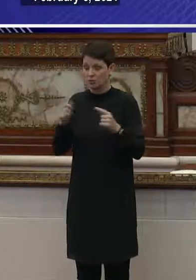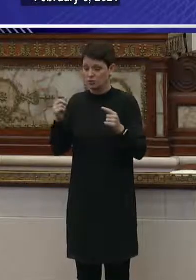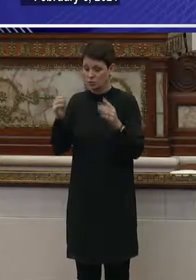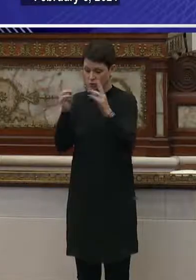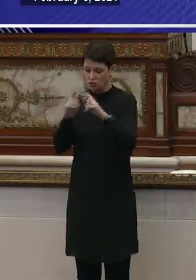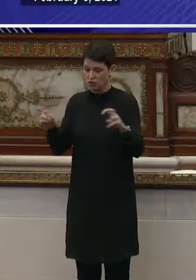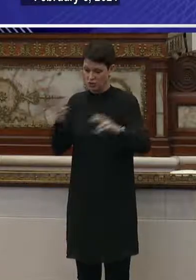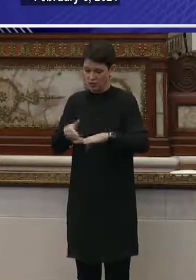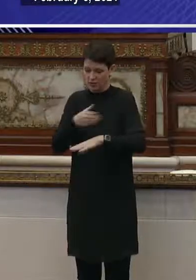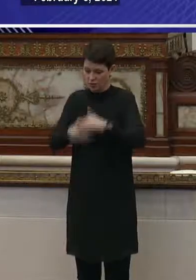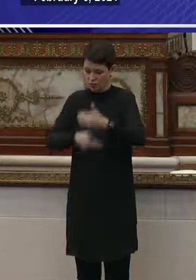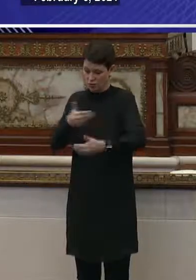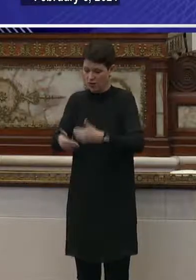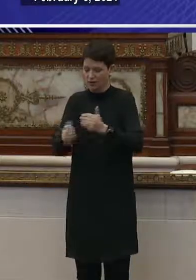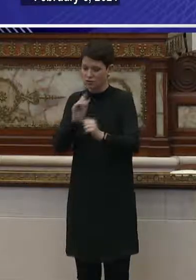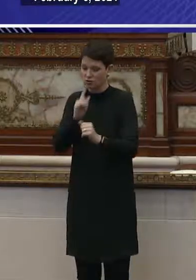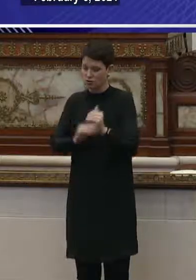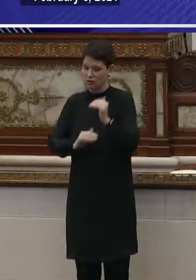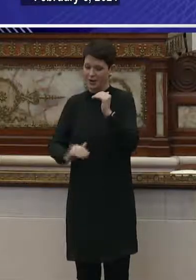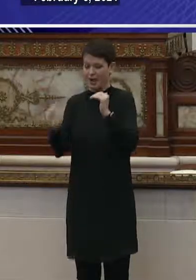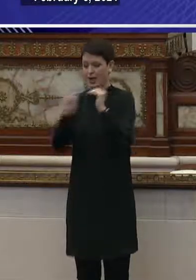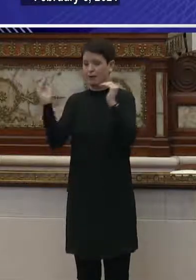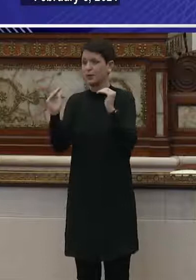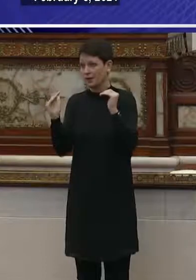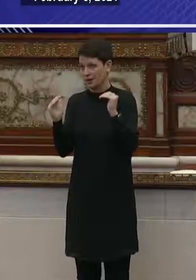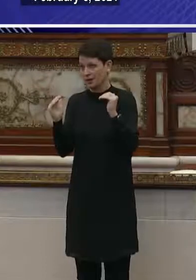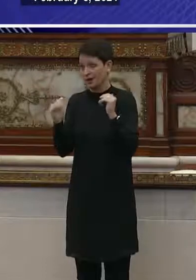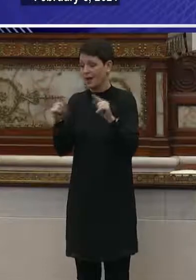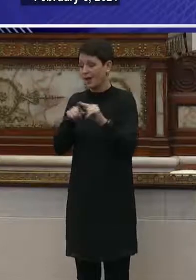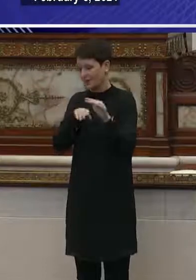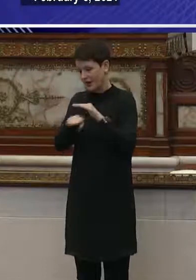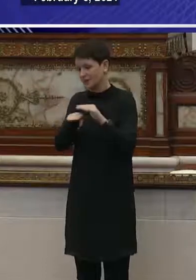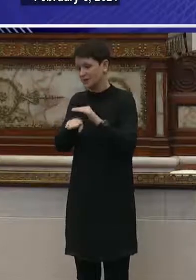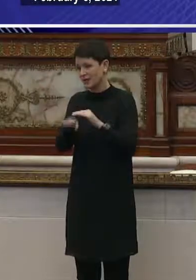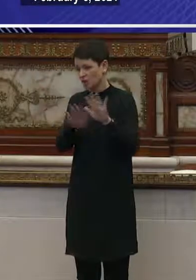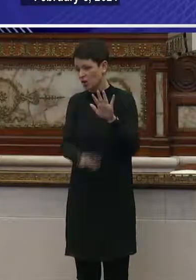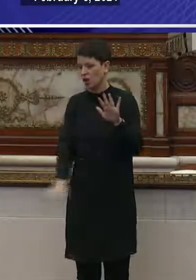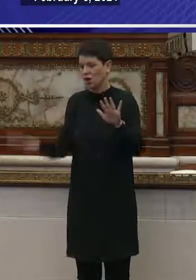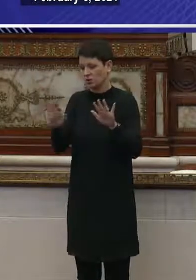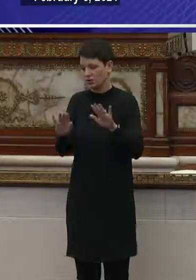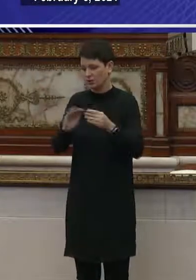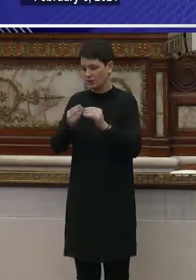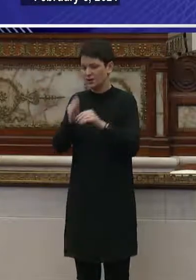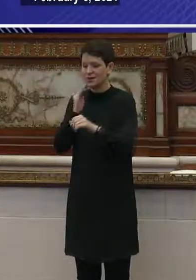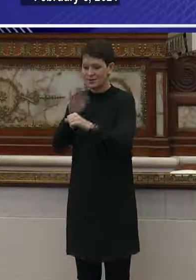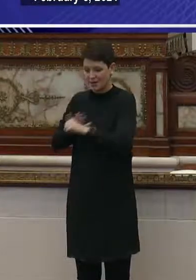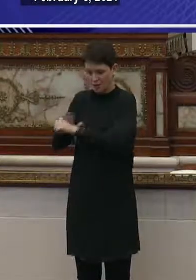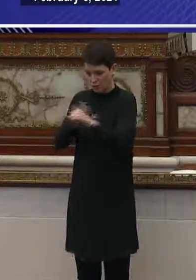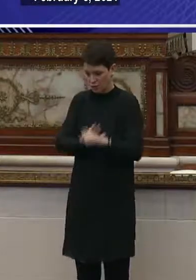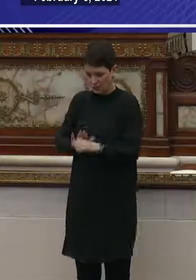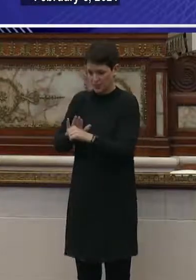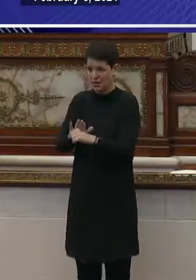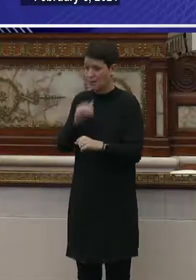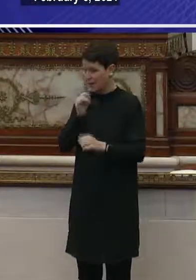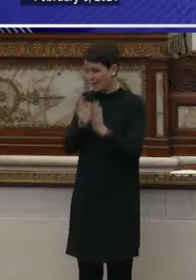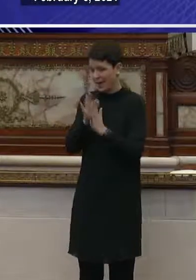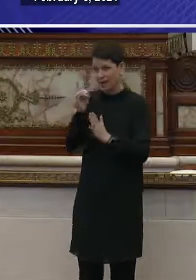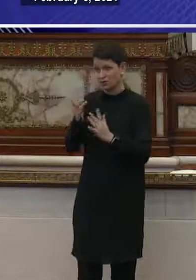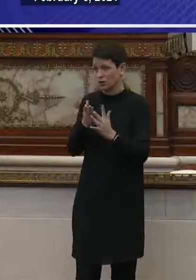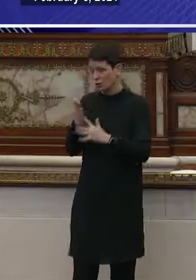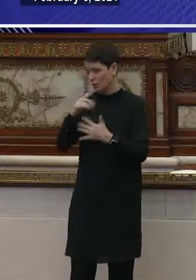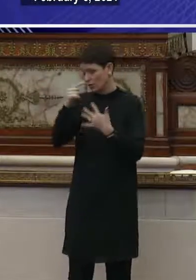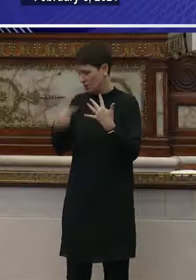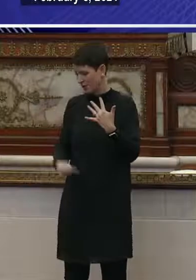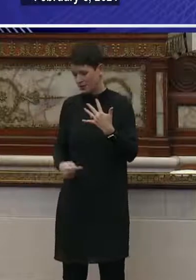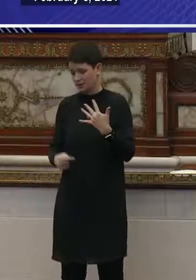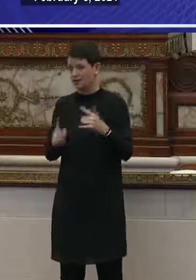the progress ensuring racial equity and access across neighborhoods. So I'm not going to ask you to go through all of